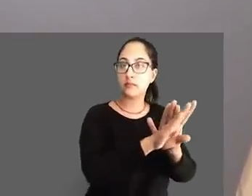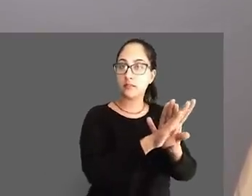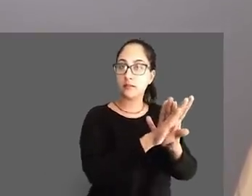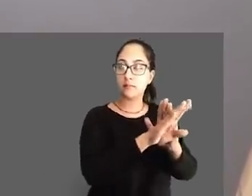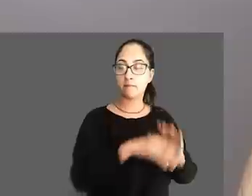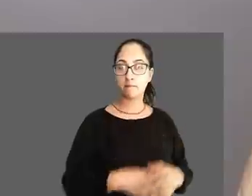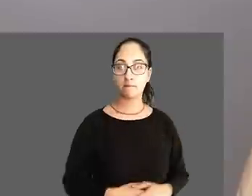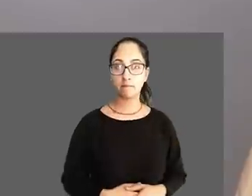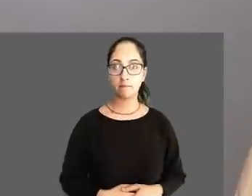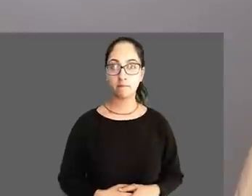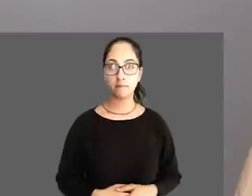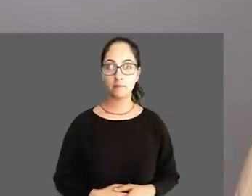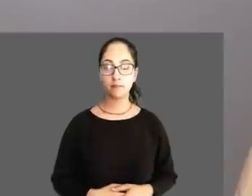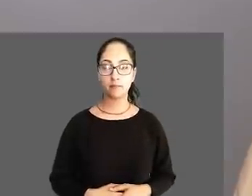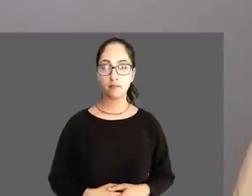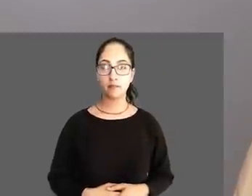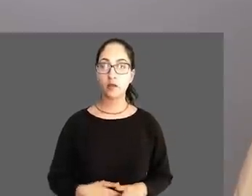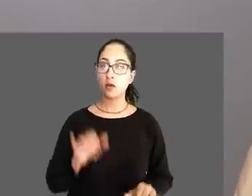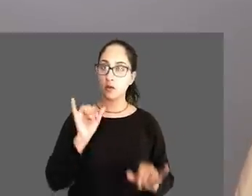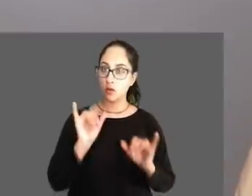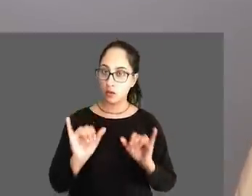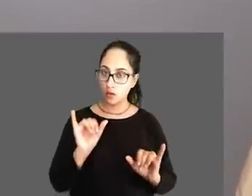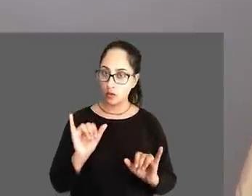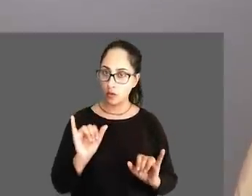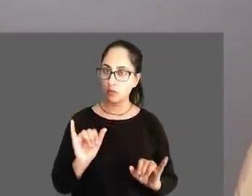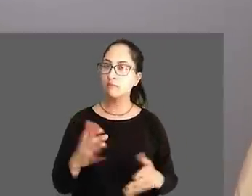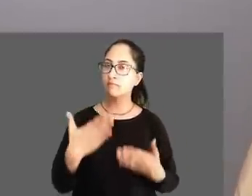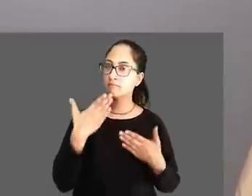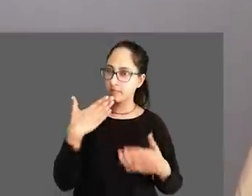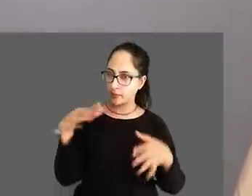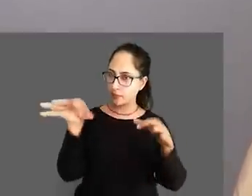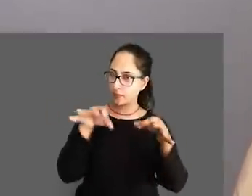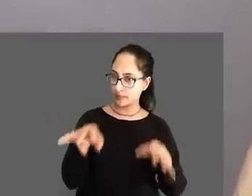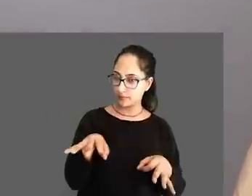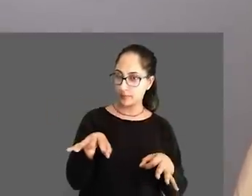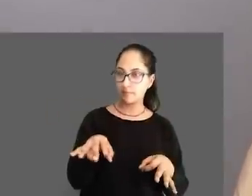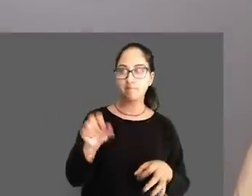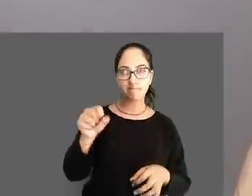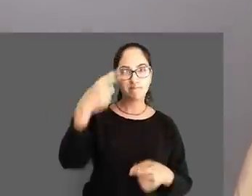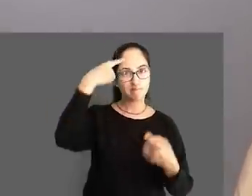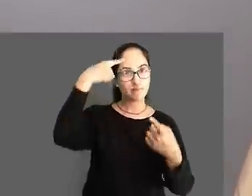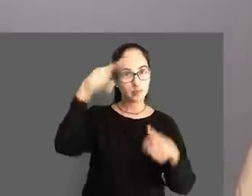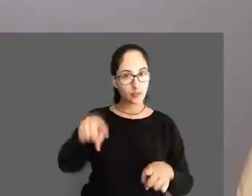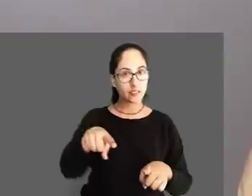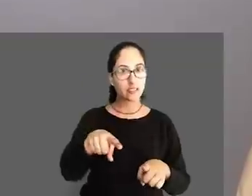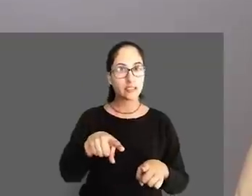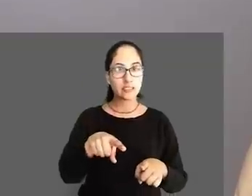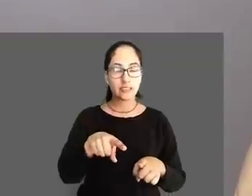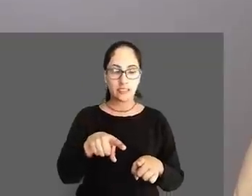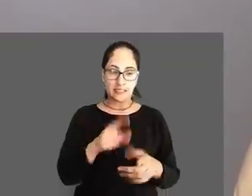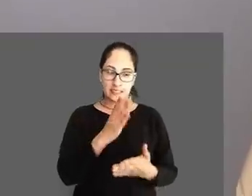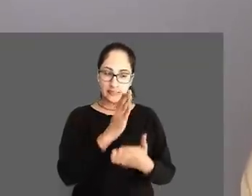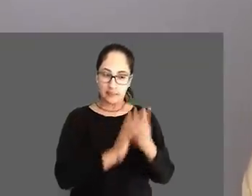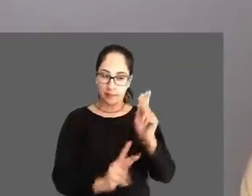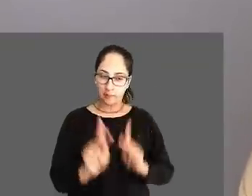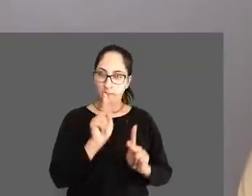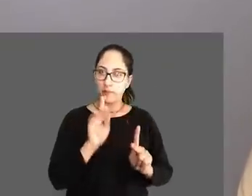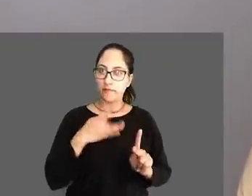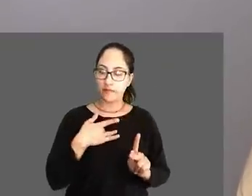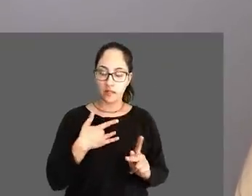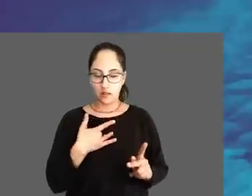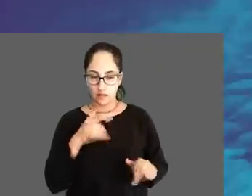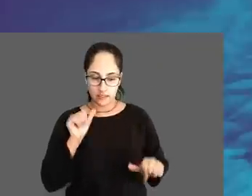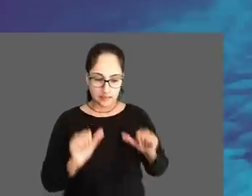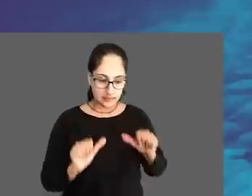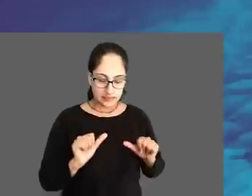their success. And I think sort of the takeaway from this is that, you know, if we are all successful, we can help others,